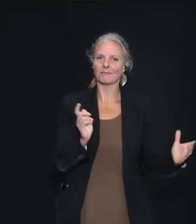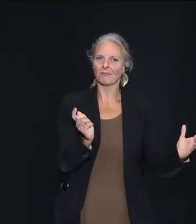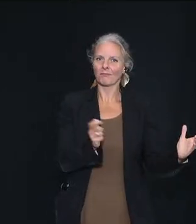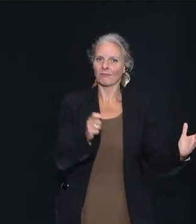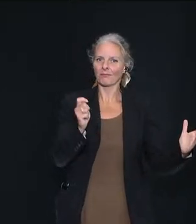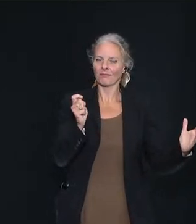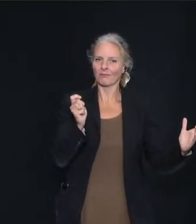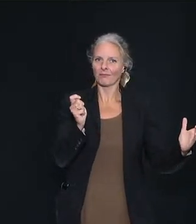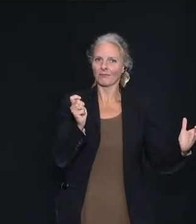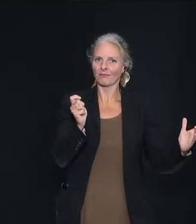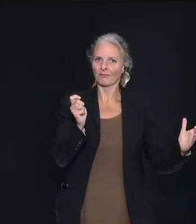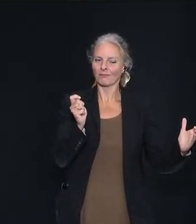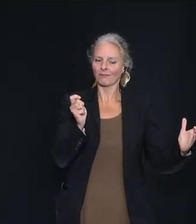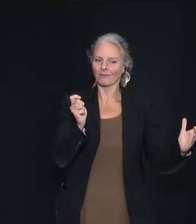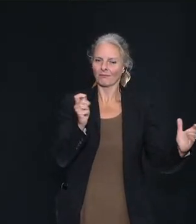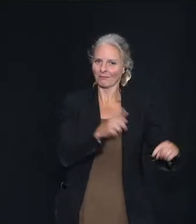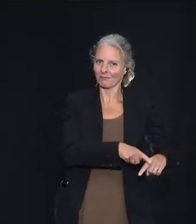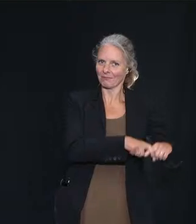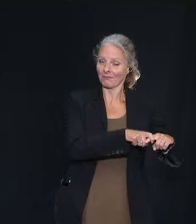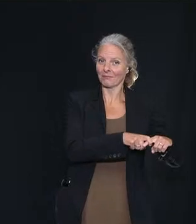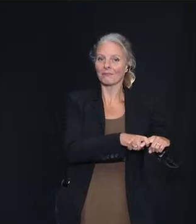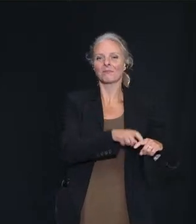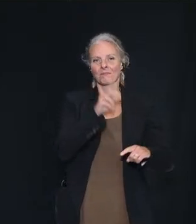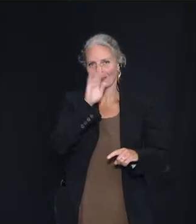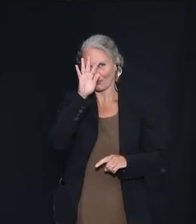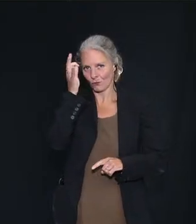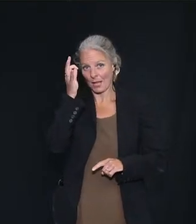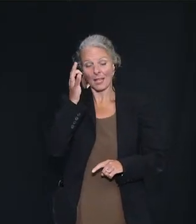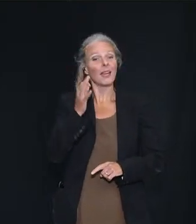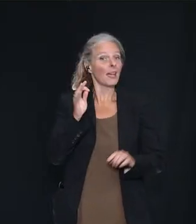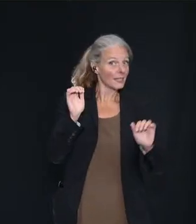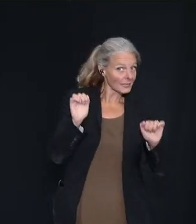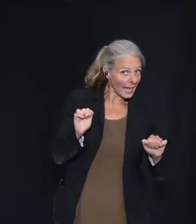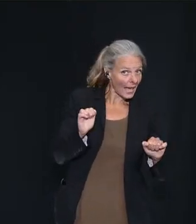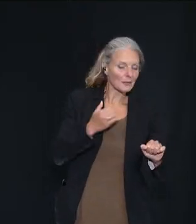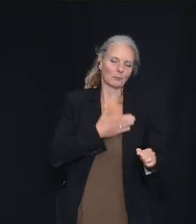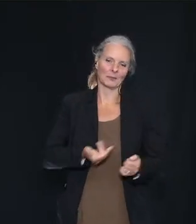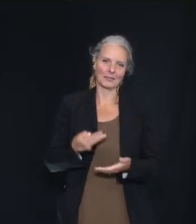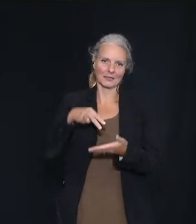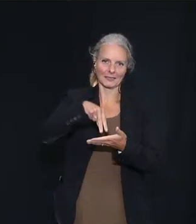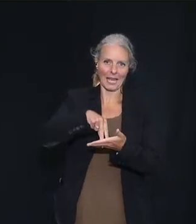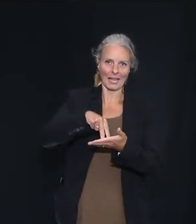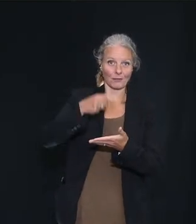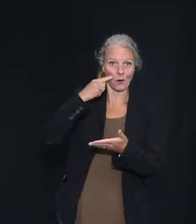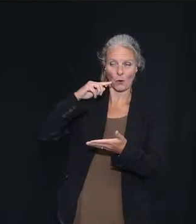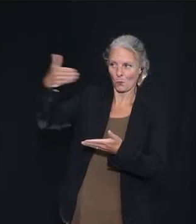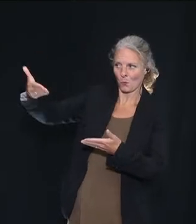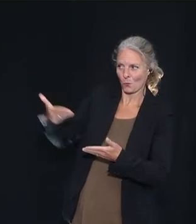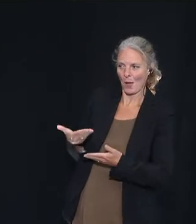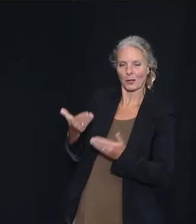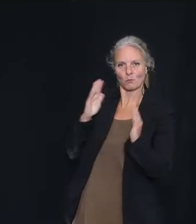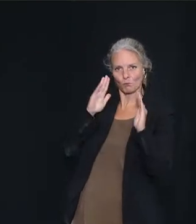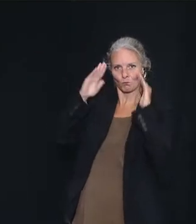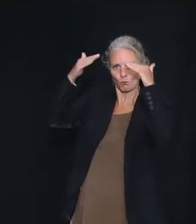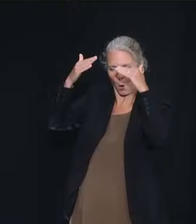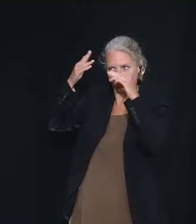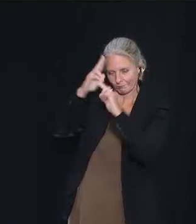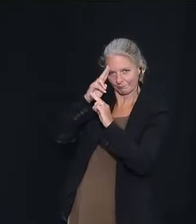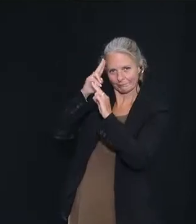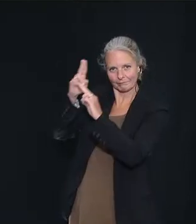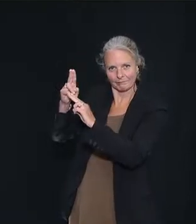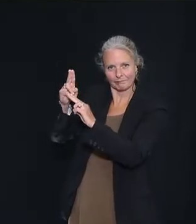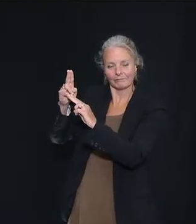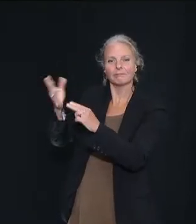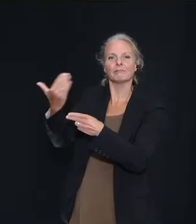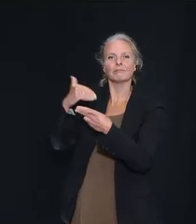Je vous invite à vous lever. I invite you to stand, if you can, to welcome His Holiness Pope Francis,